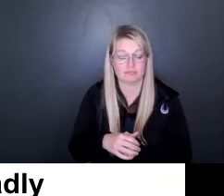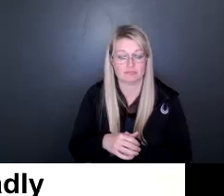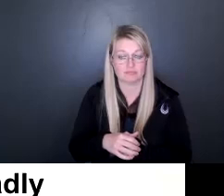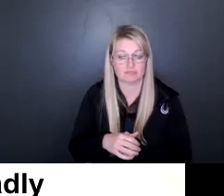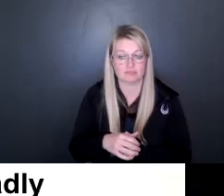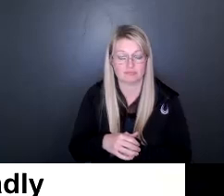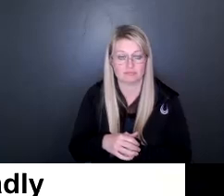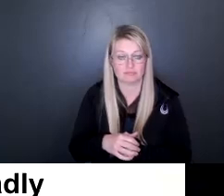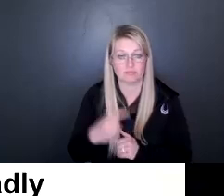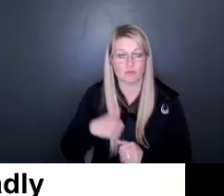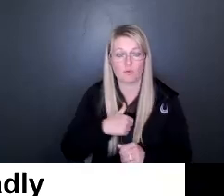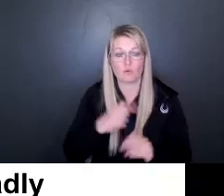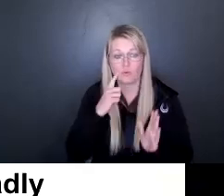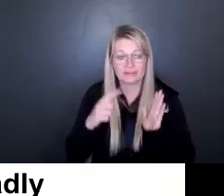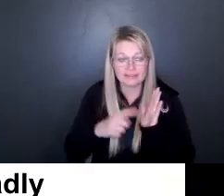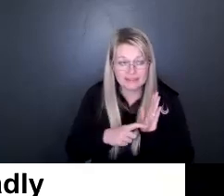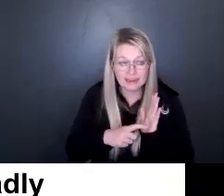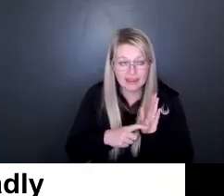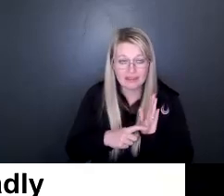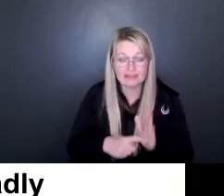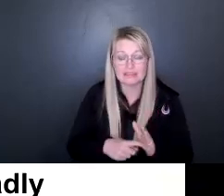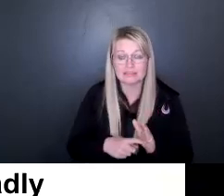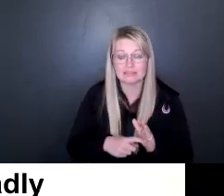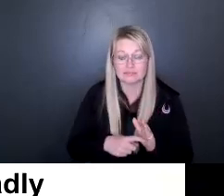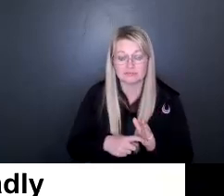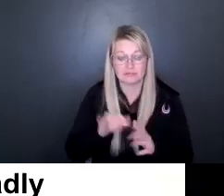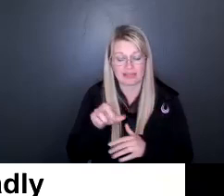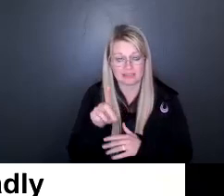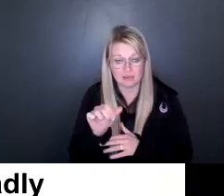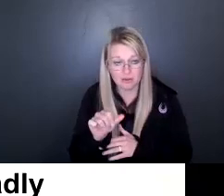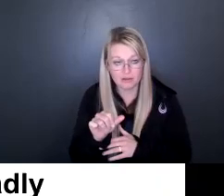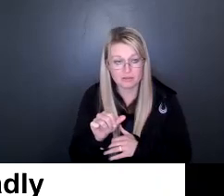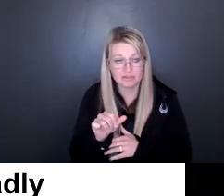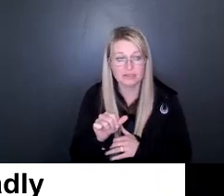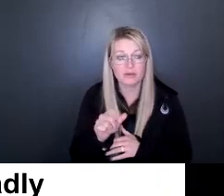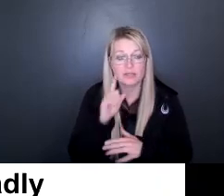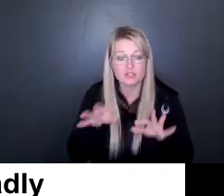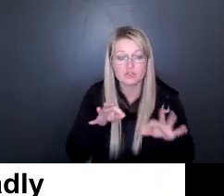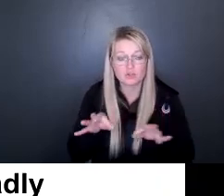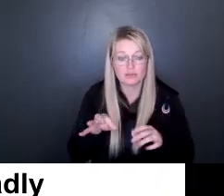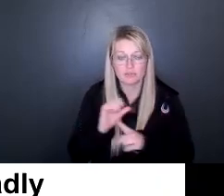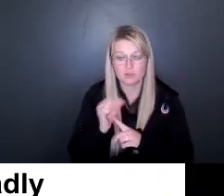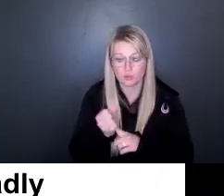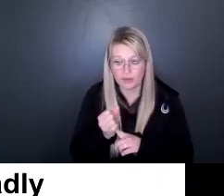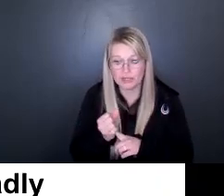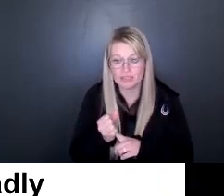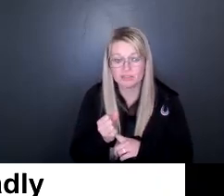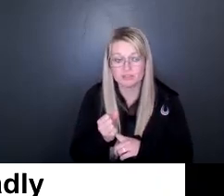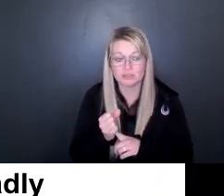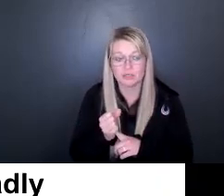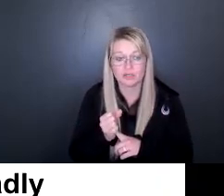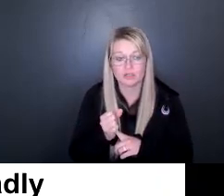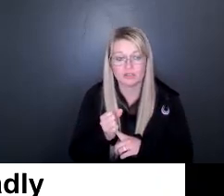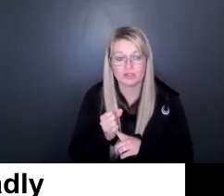We recognize different types of disabilities. The literature describes situations in which inclusive education